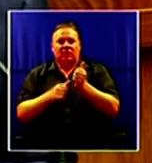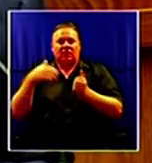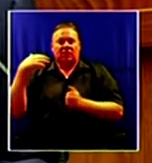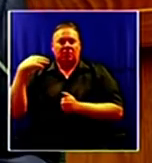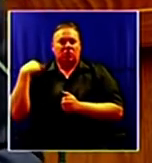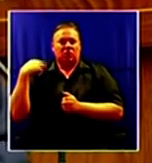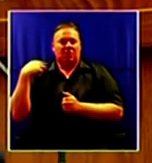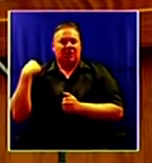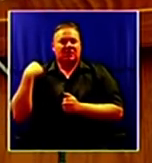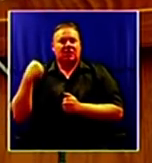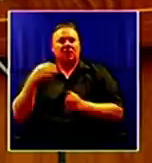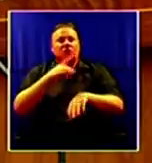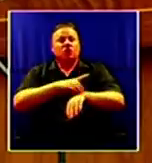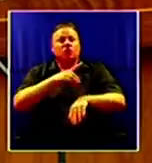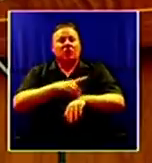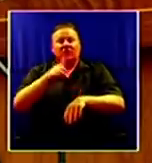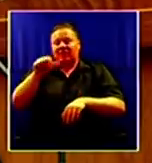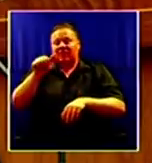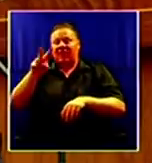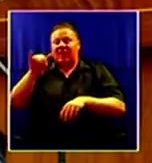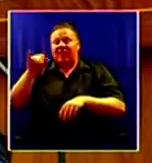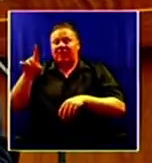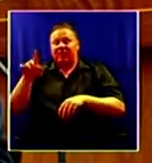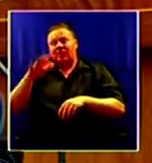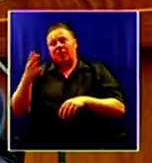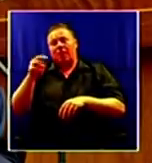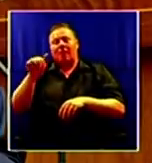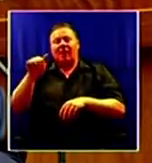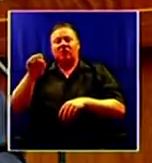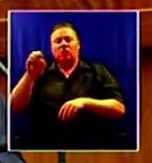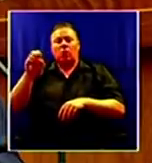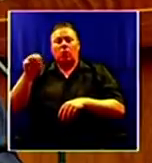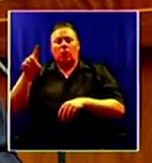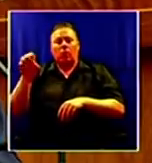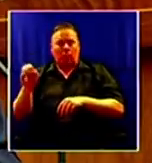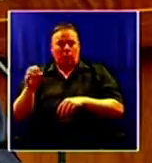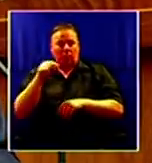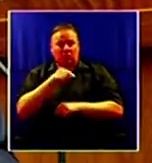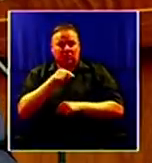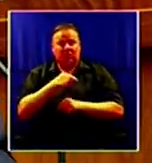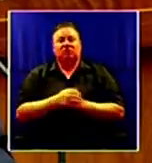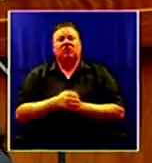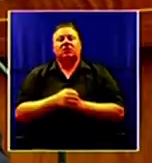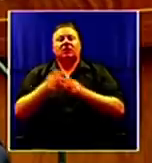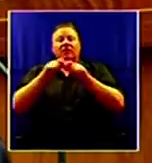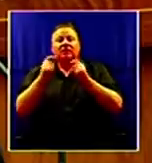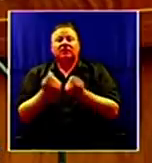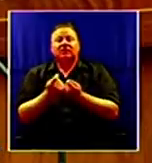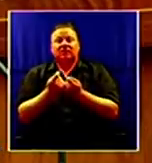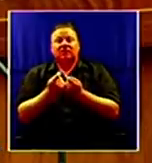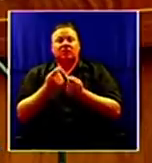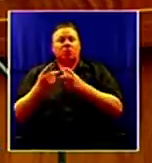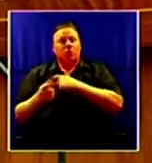Masondo and the team from the Presidency and the National Treasury remain hard at work